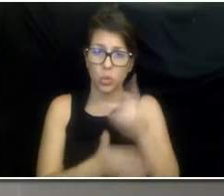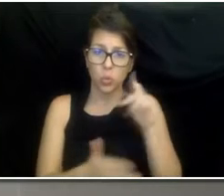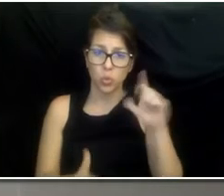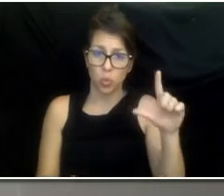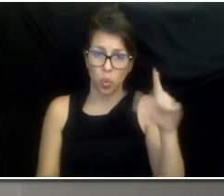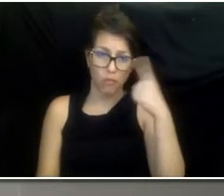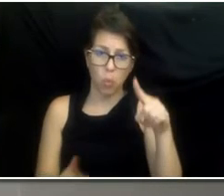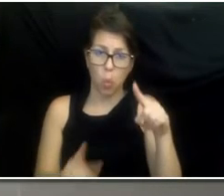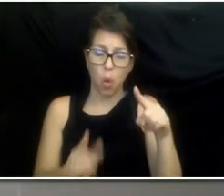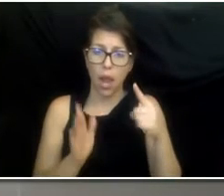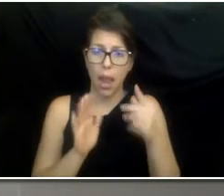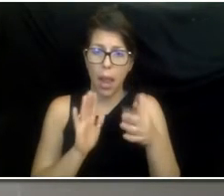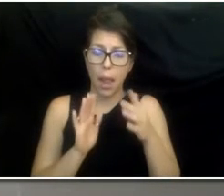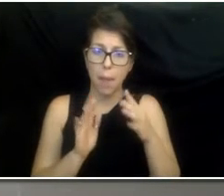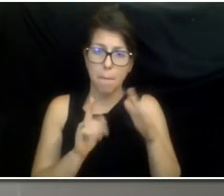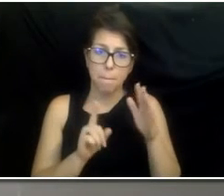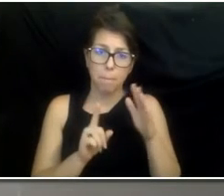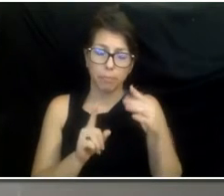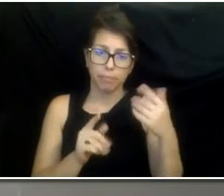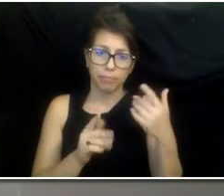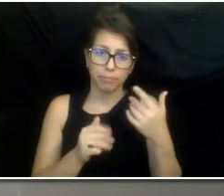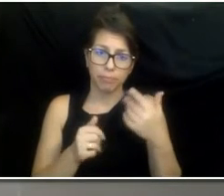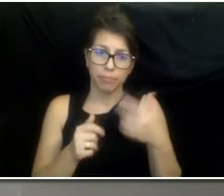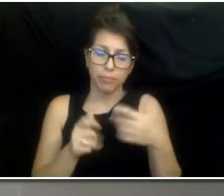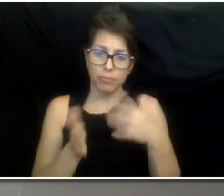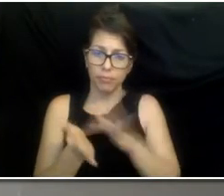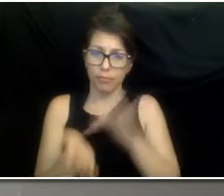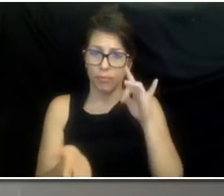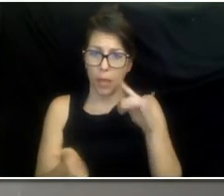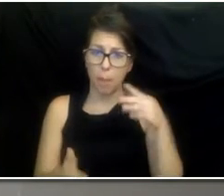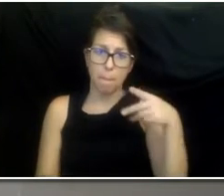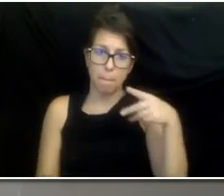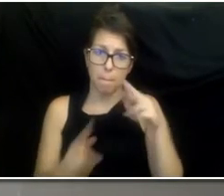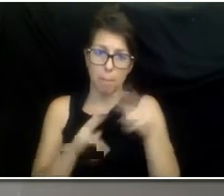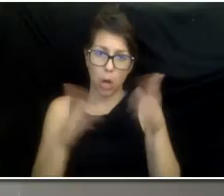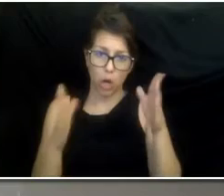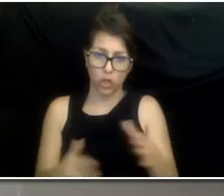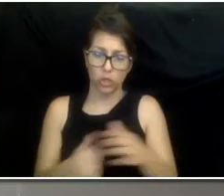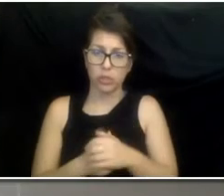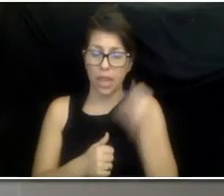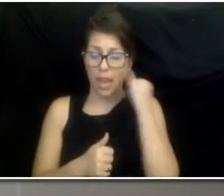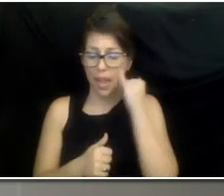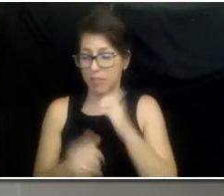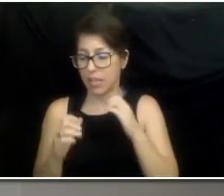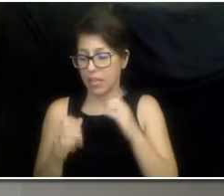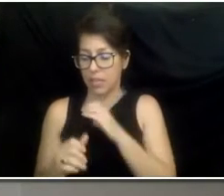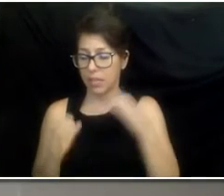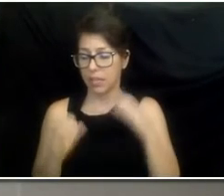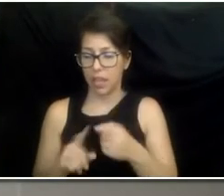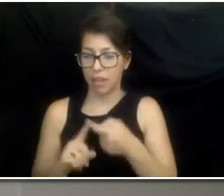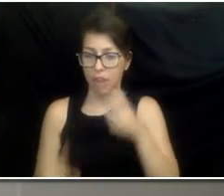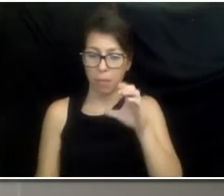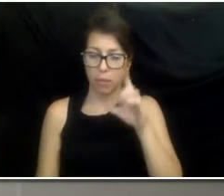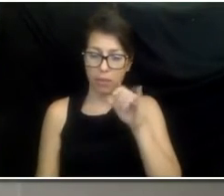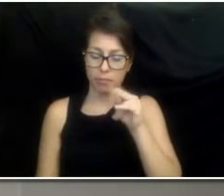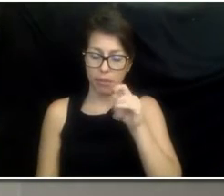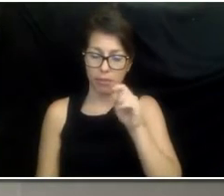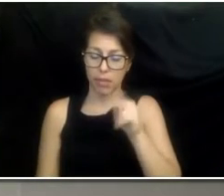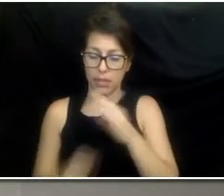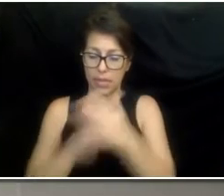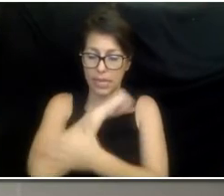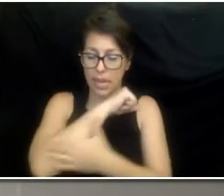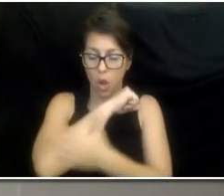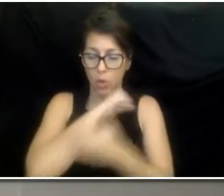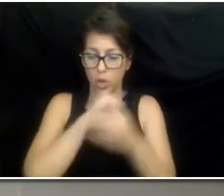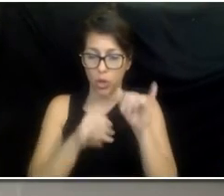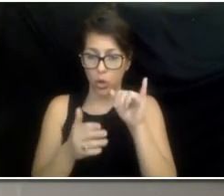out in New York City the husband refused to return the child to the cities insisting that the low numbers of covid in Clinton meant that it was safe there and it was not safe in